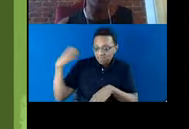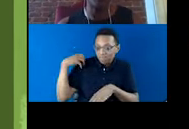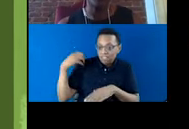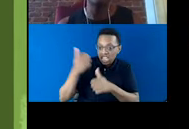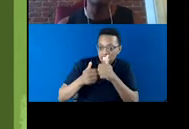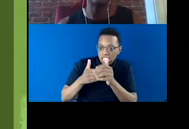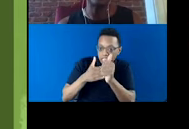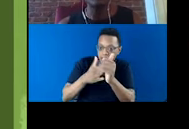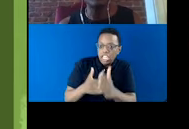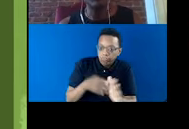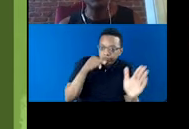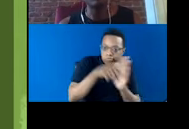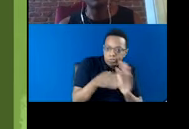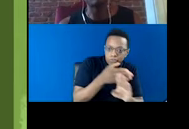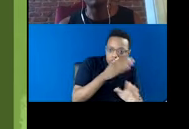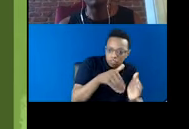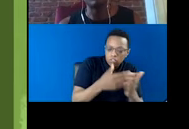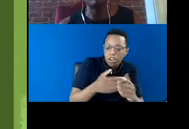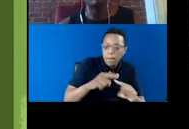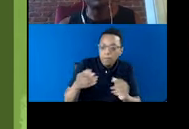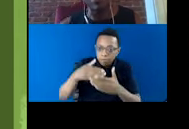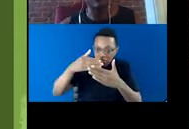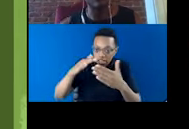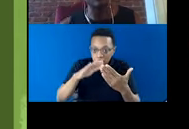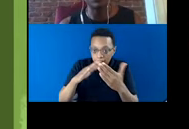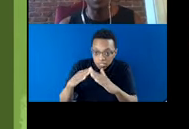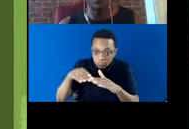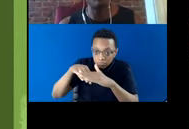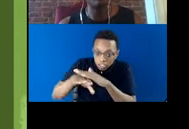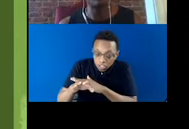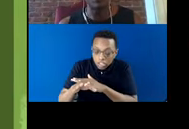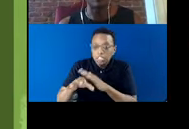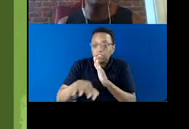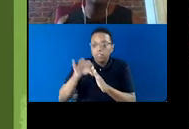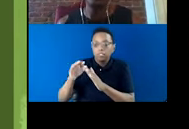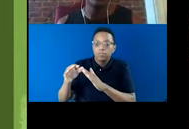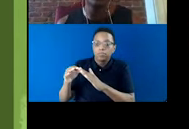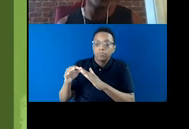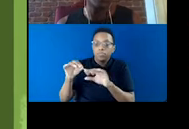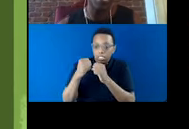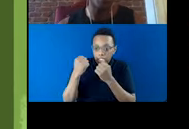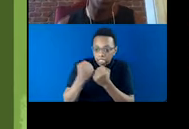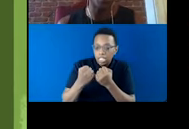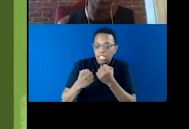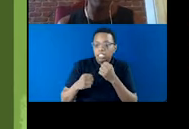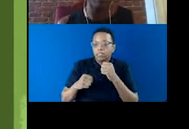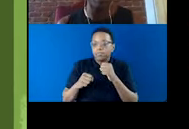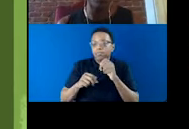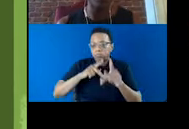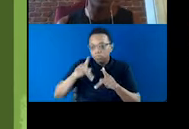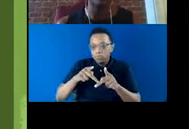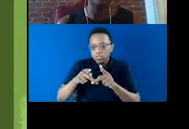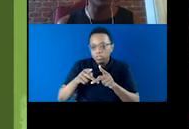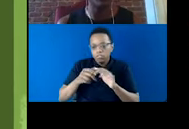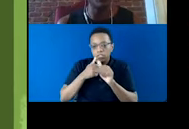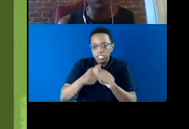the village. But when he entered the village, what he found was a society in which people were not held to the same gender